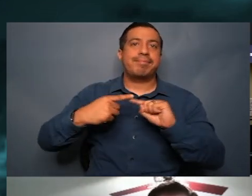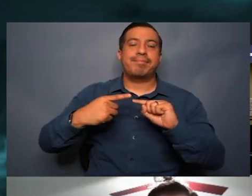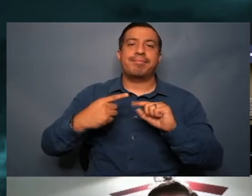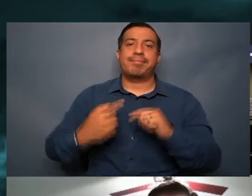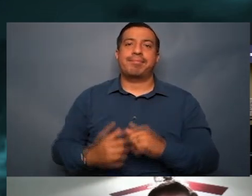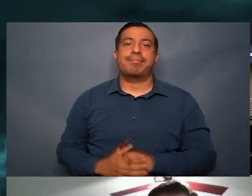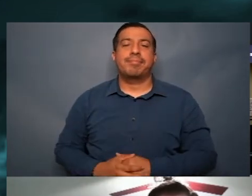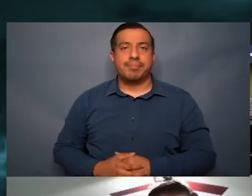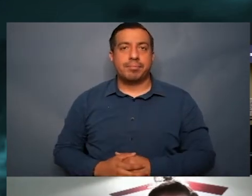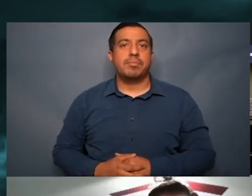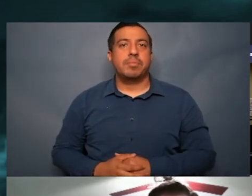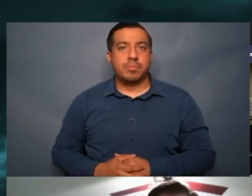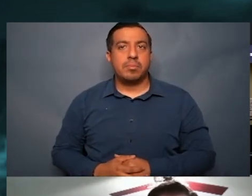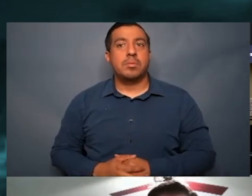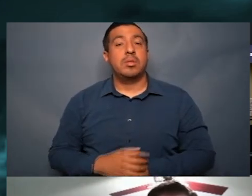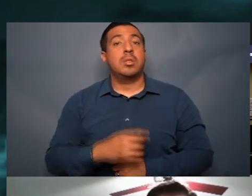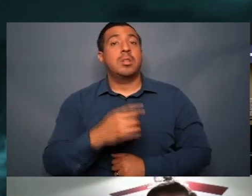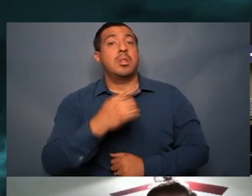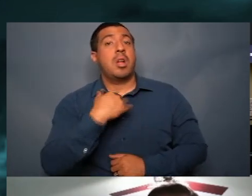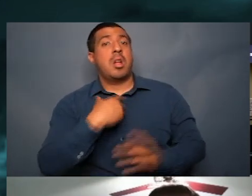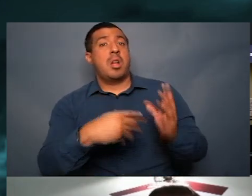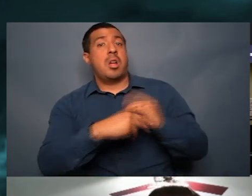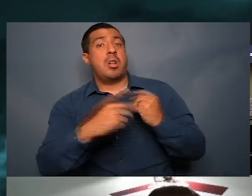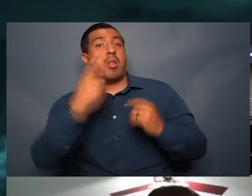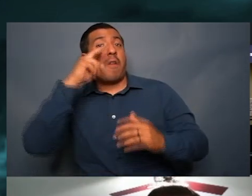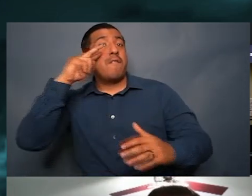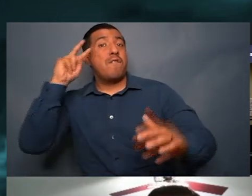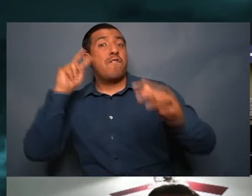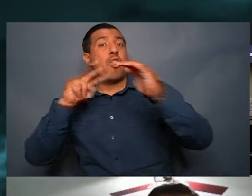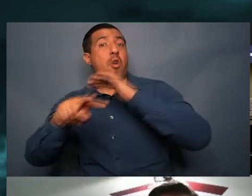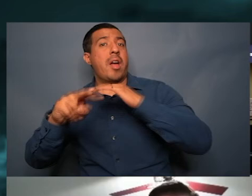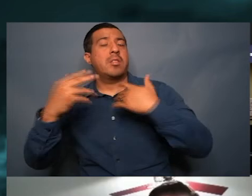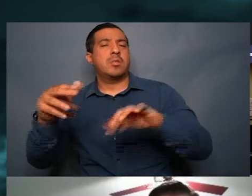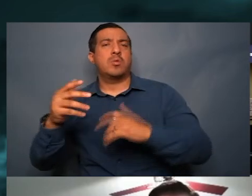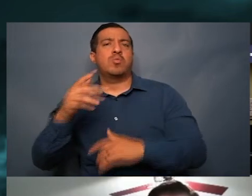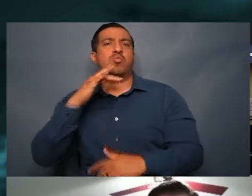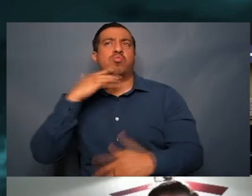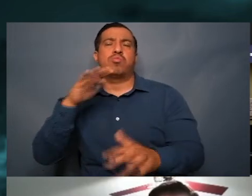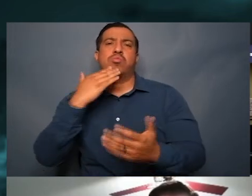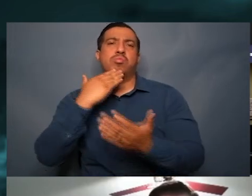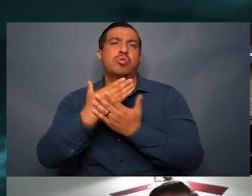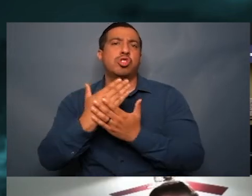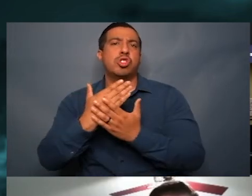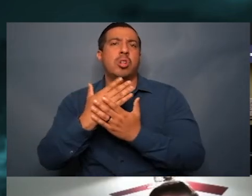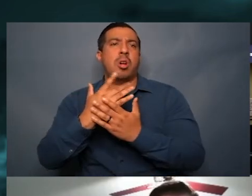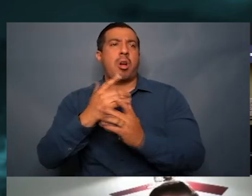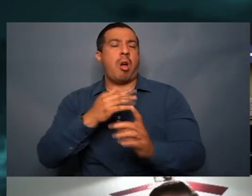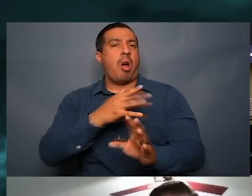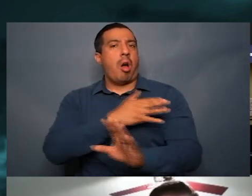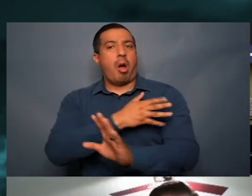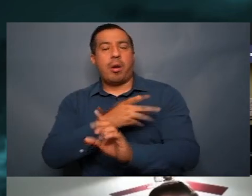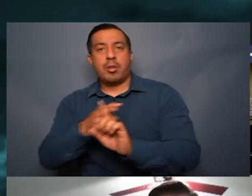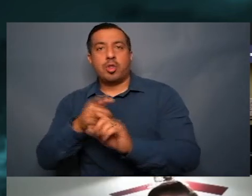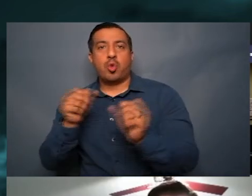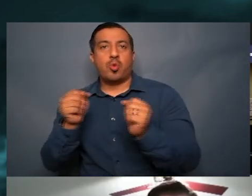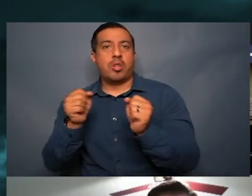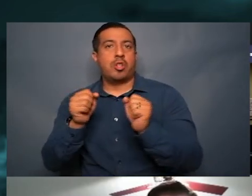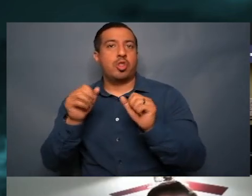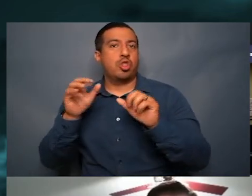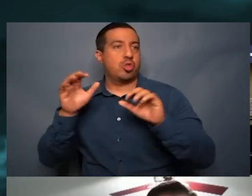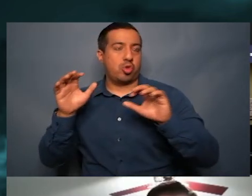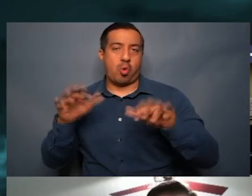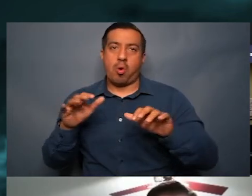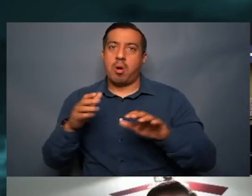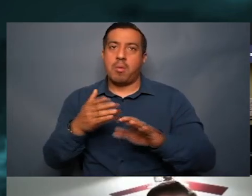One thing I'll add is the forecasts were really, really good leading up to the winter storm. I mean, we were looking 5-7 days